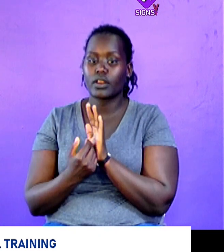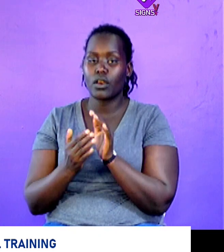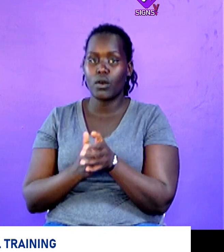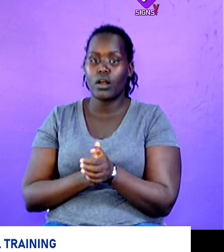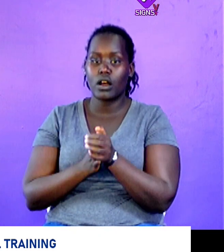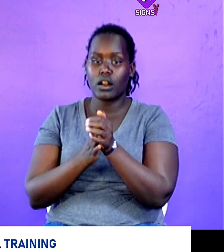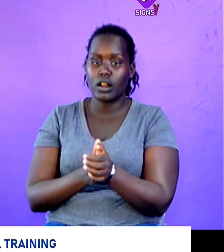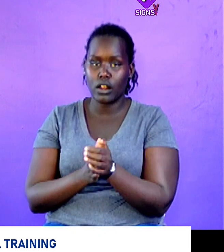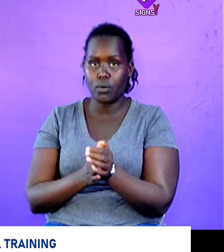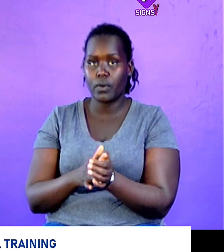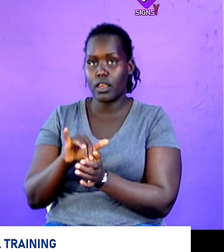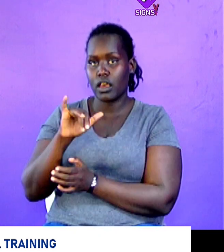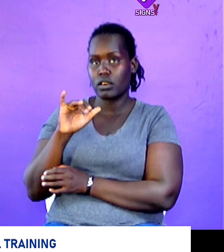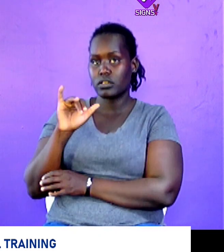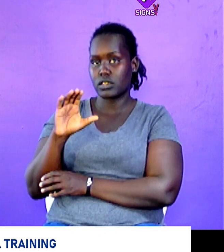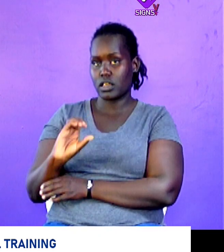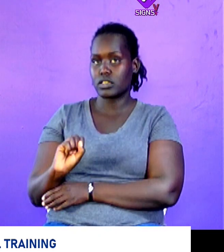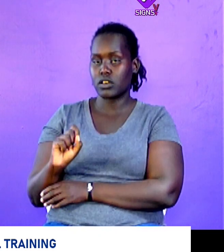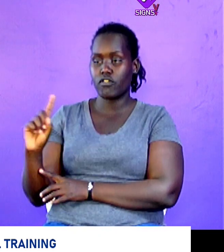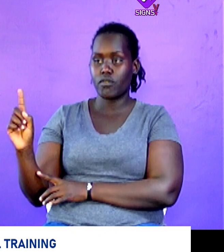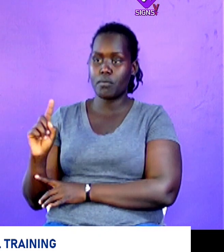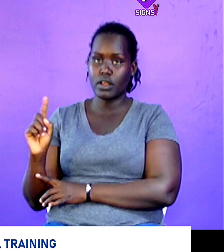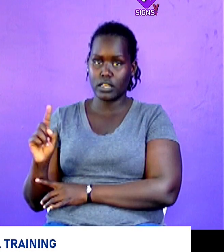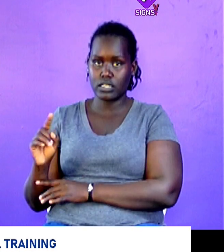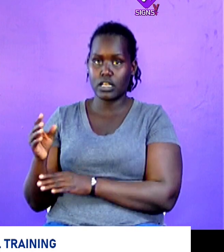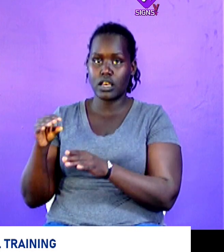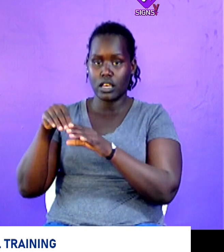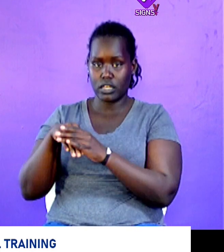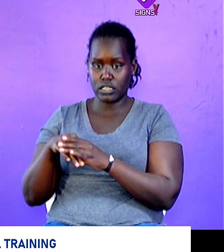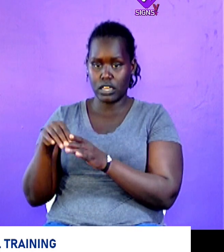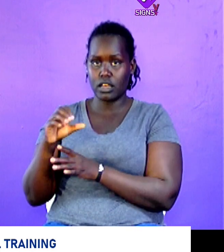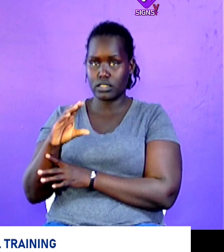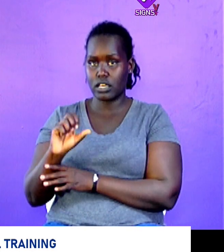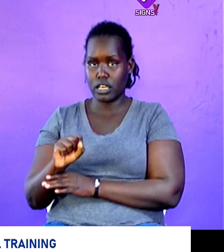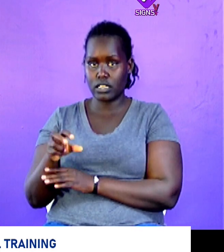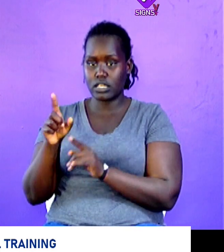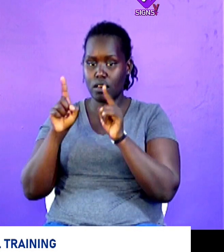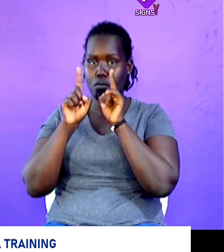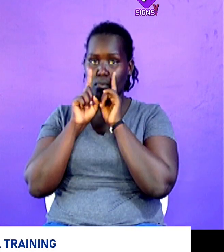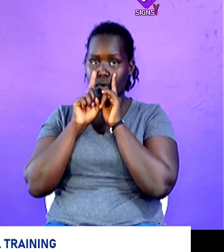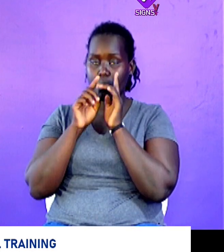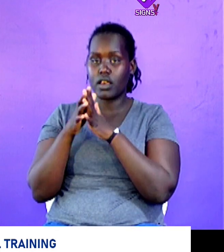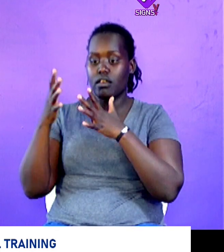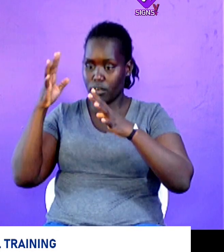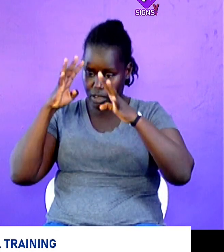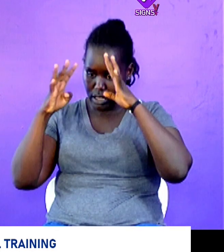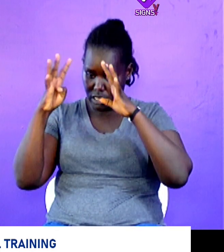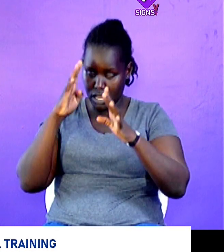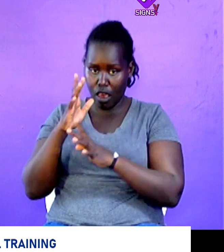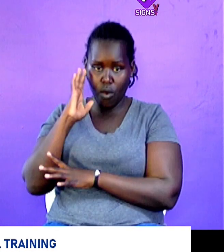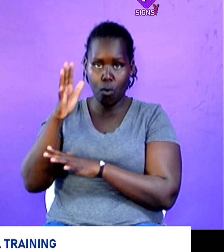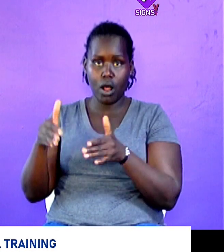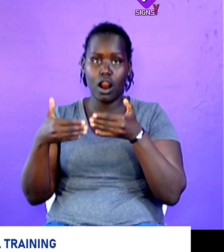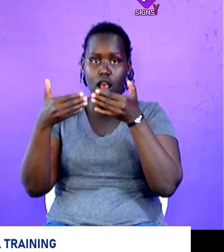by the Interior Ministry. According to Interior Cabinet Secretary Kipchumba Murkomen, the initiative will equip